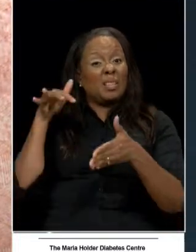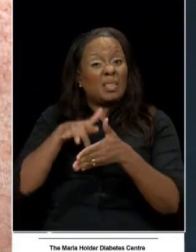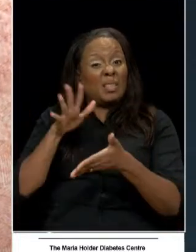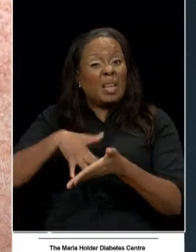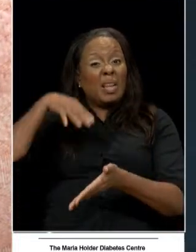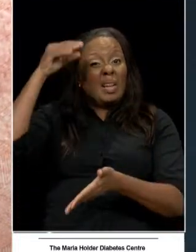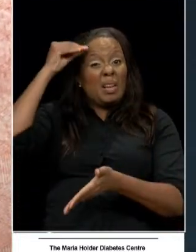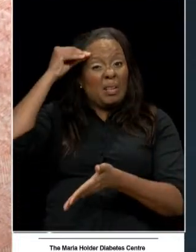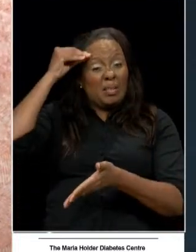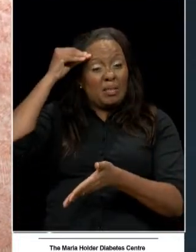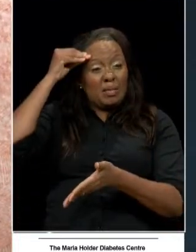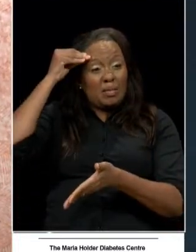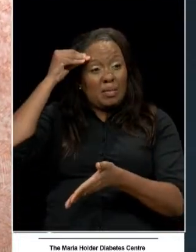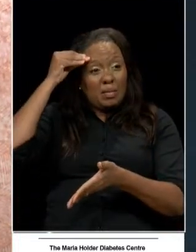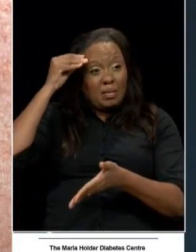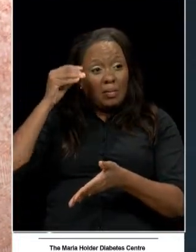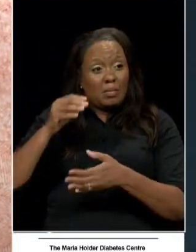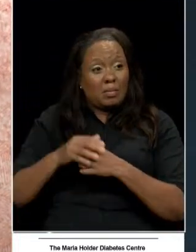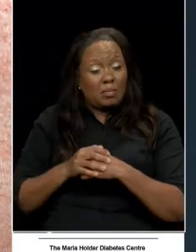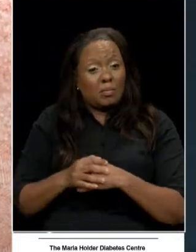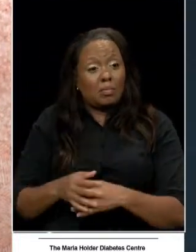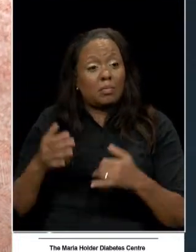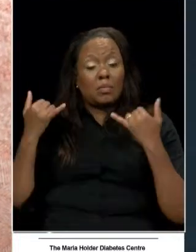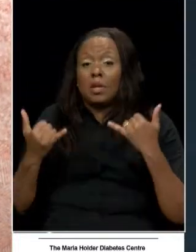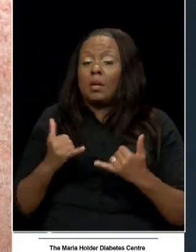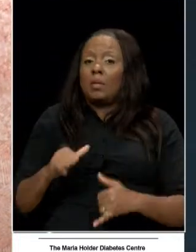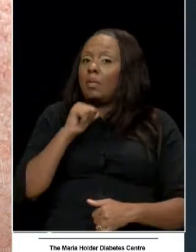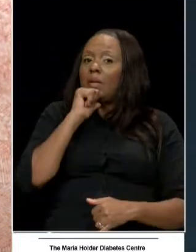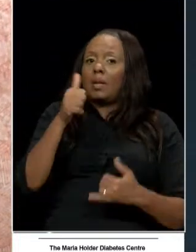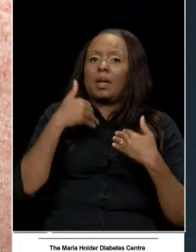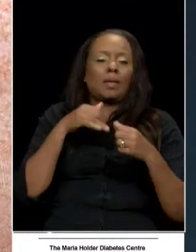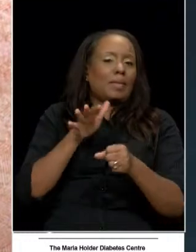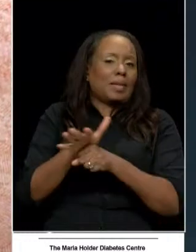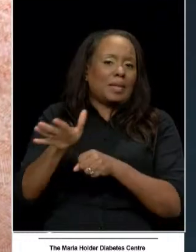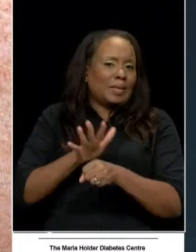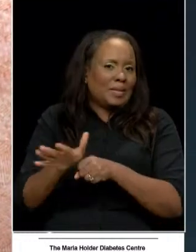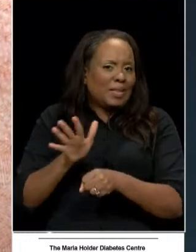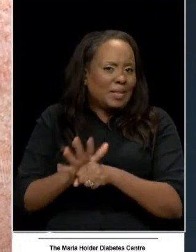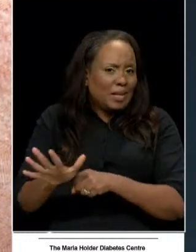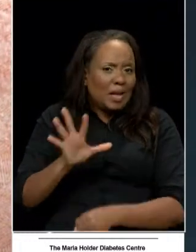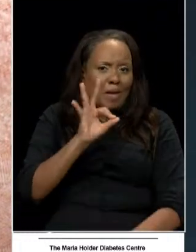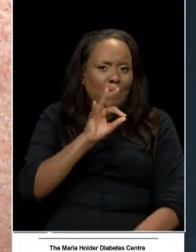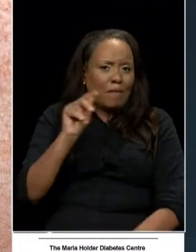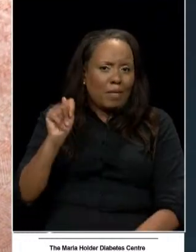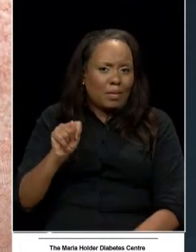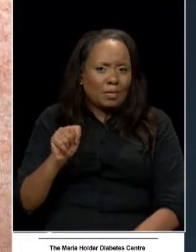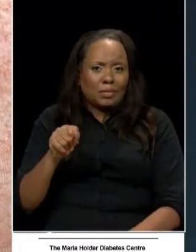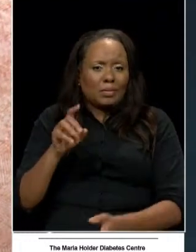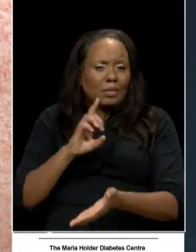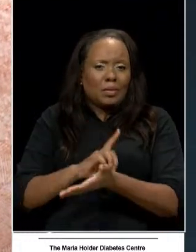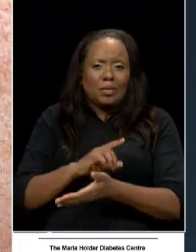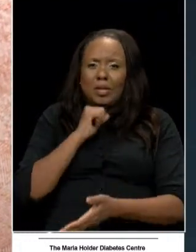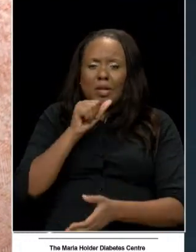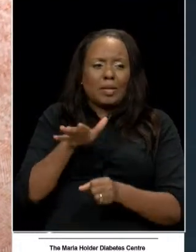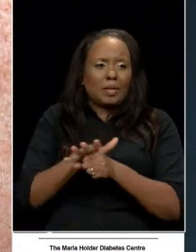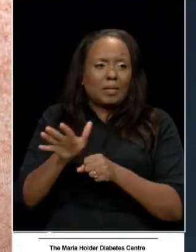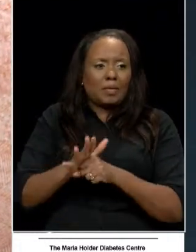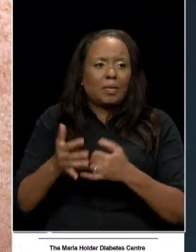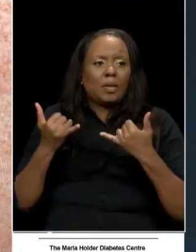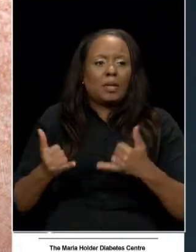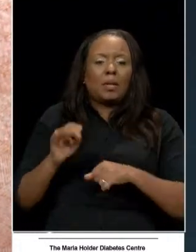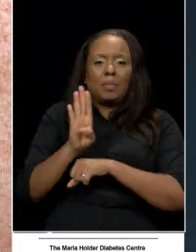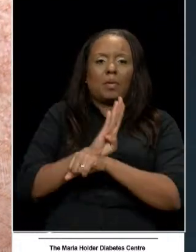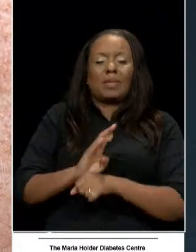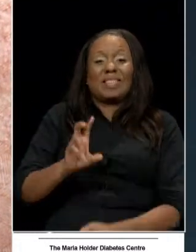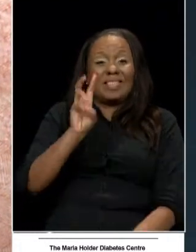now, I would say that we have a crisis where we are short of podiatrists. And right now in Barbados, I can say right now there's 6 of us